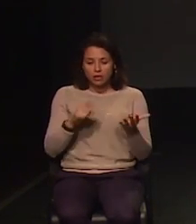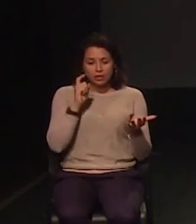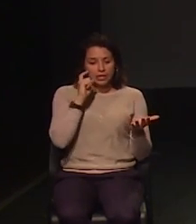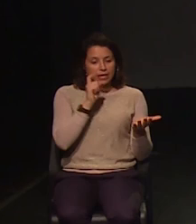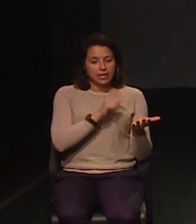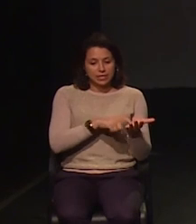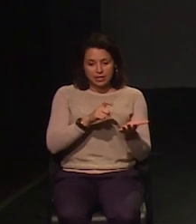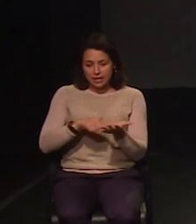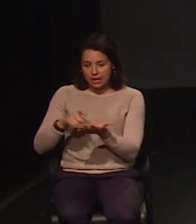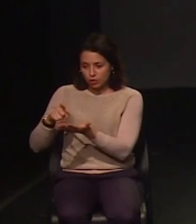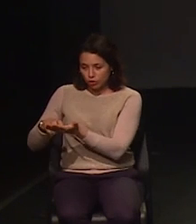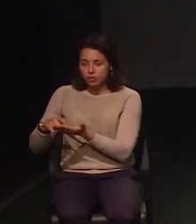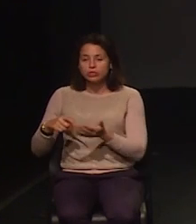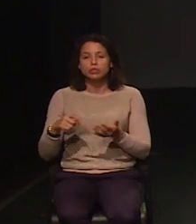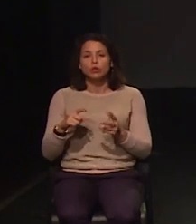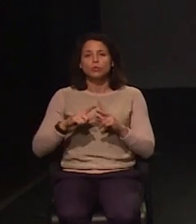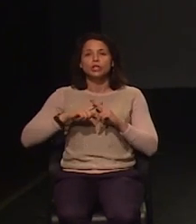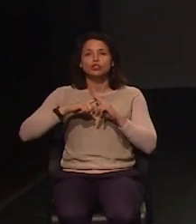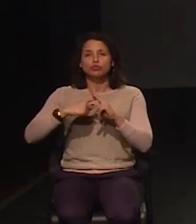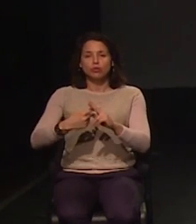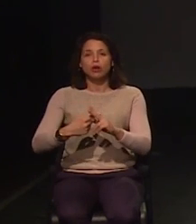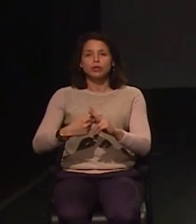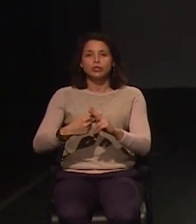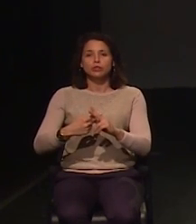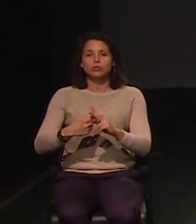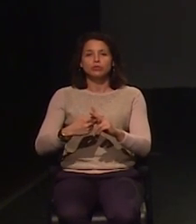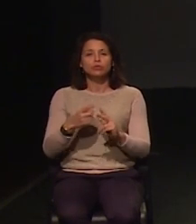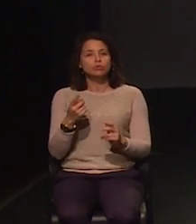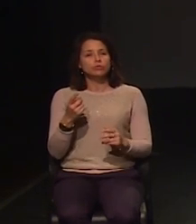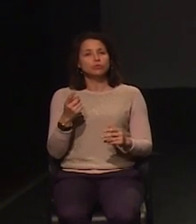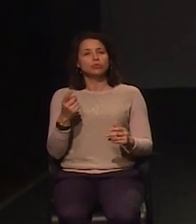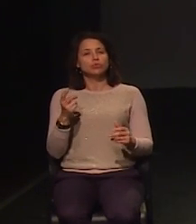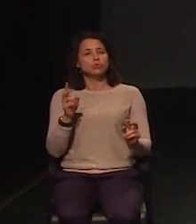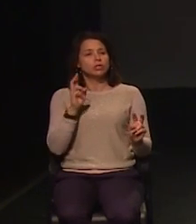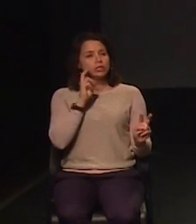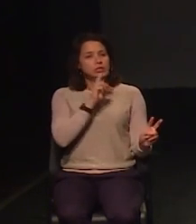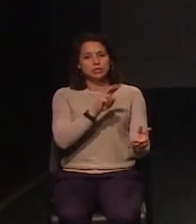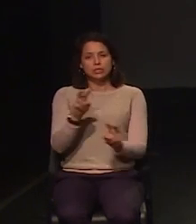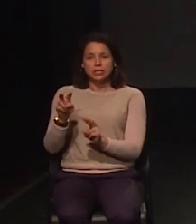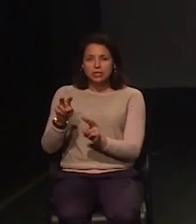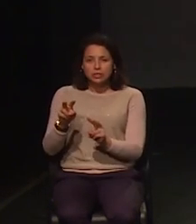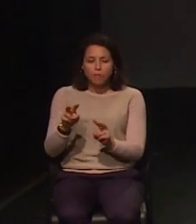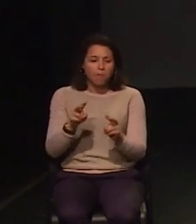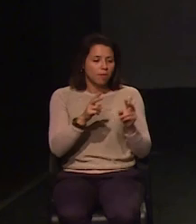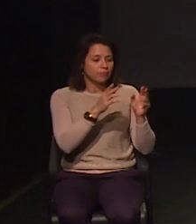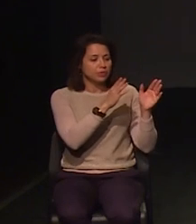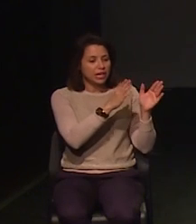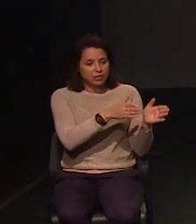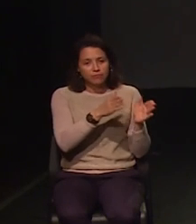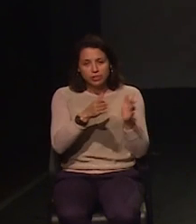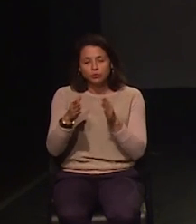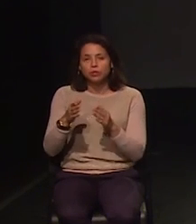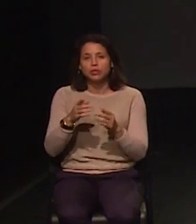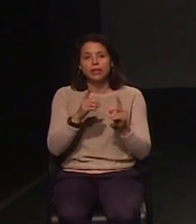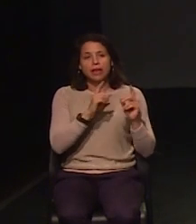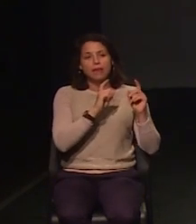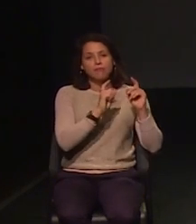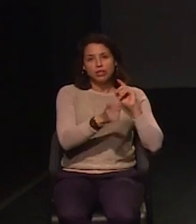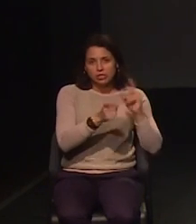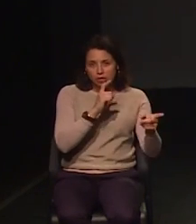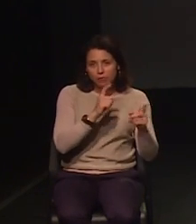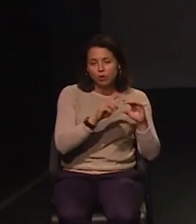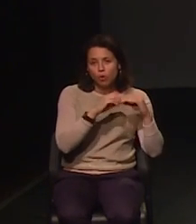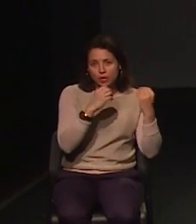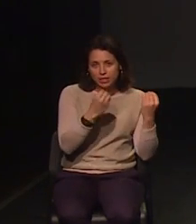starting to see individual philanthropic organizations and philanthropists move beyond